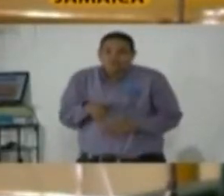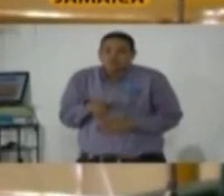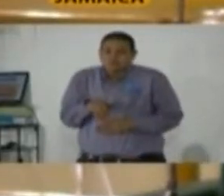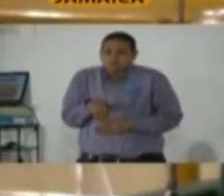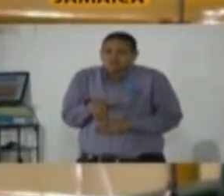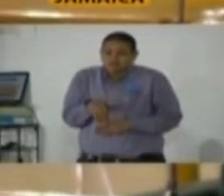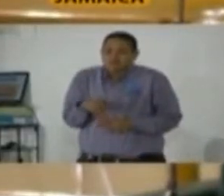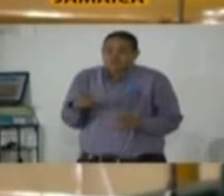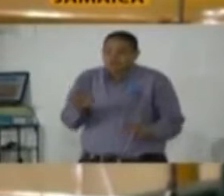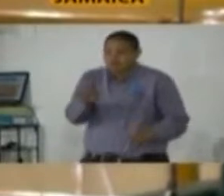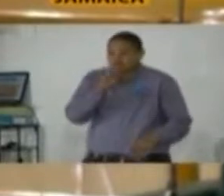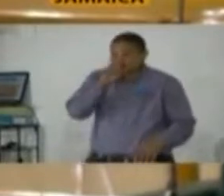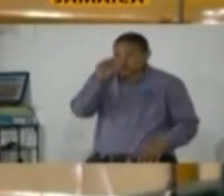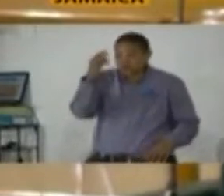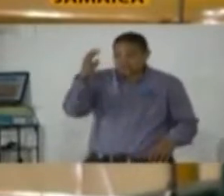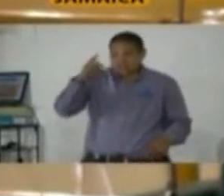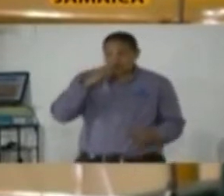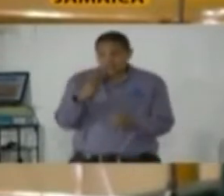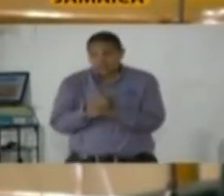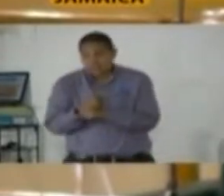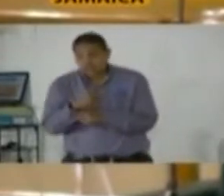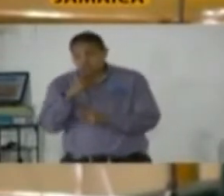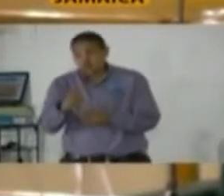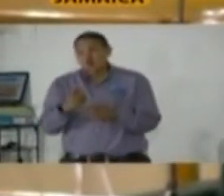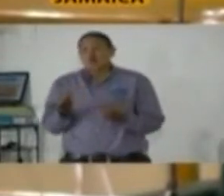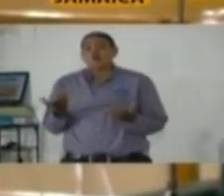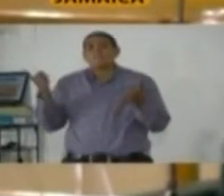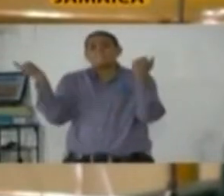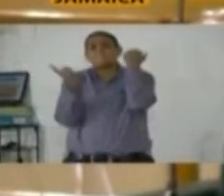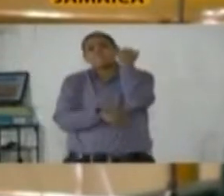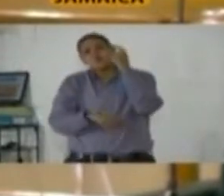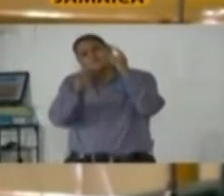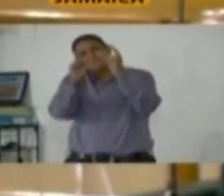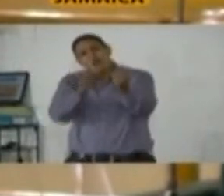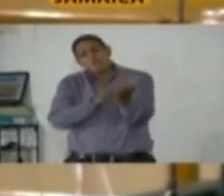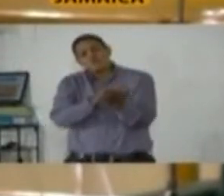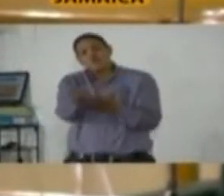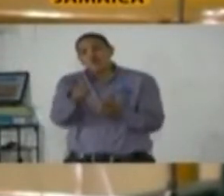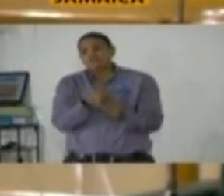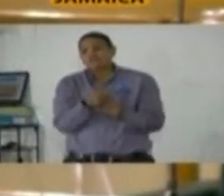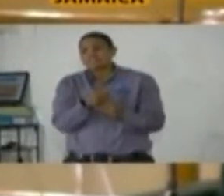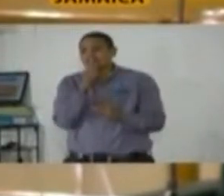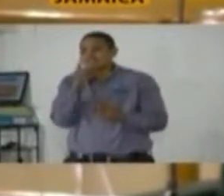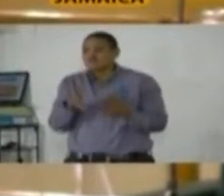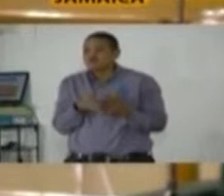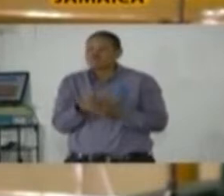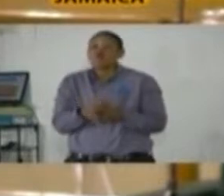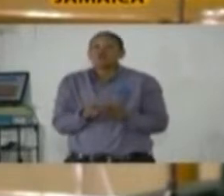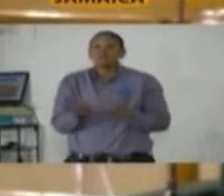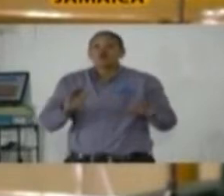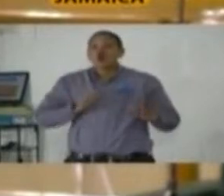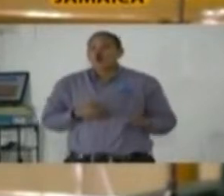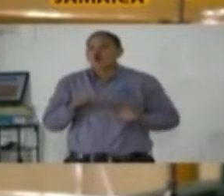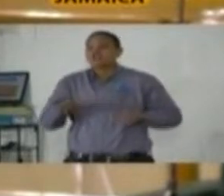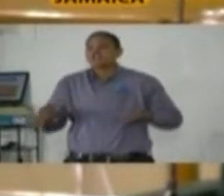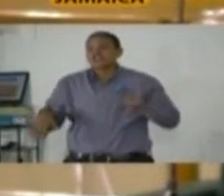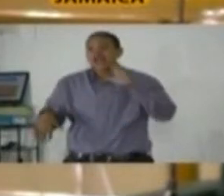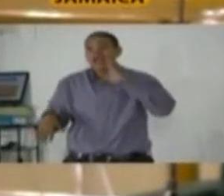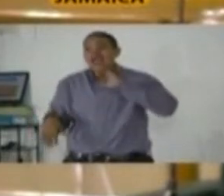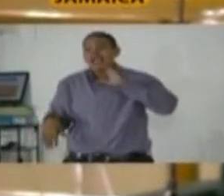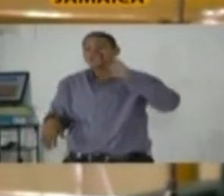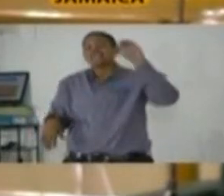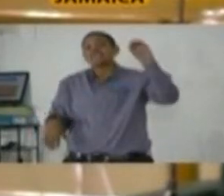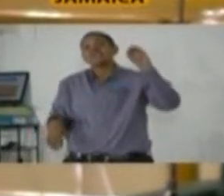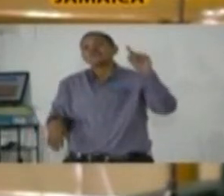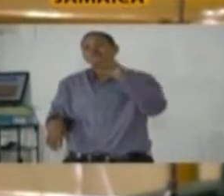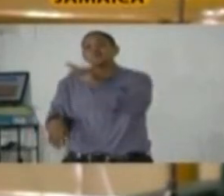corporal punishment and psychologically aggressive methods of punishment that are being meted out to our children in the age group of 0 to 9